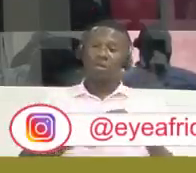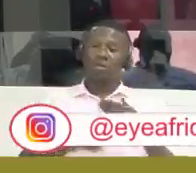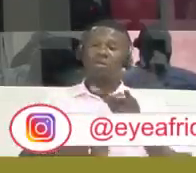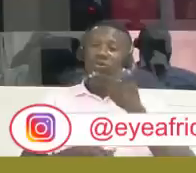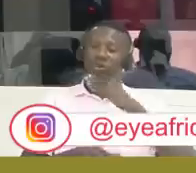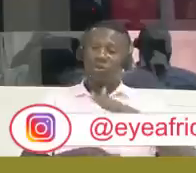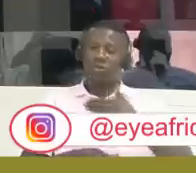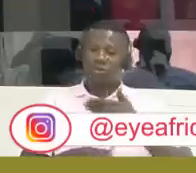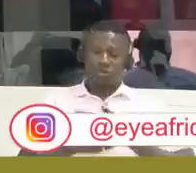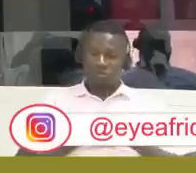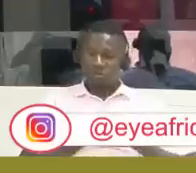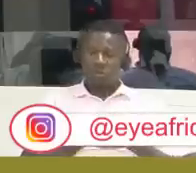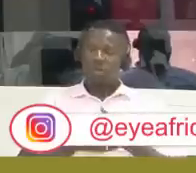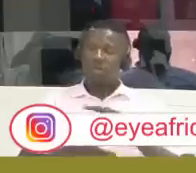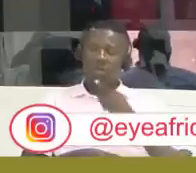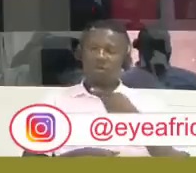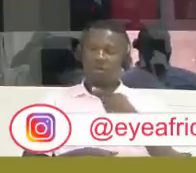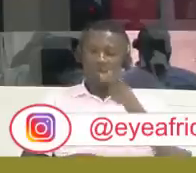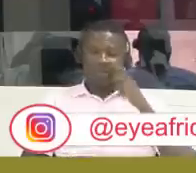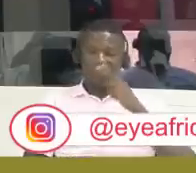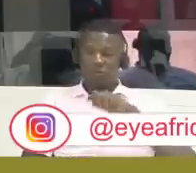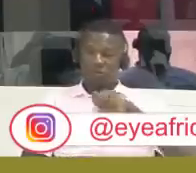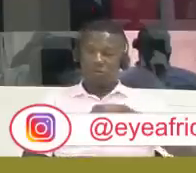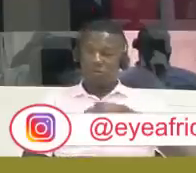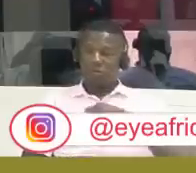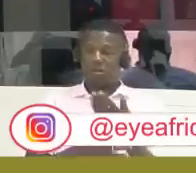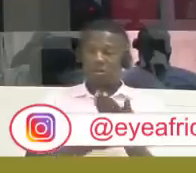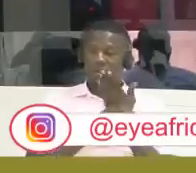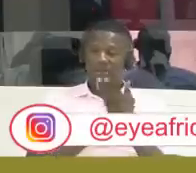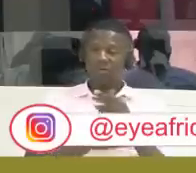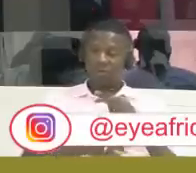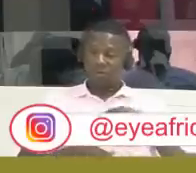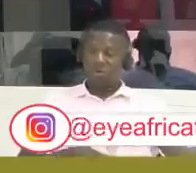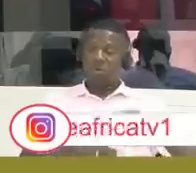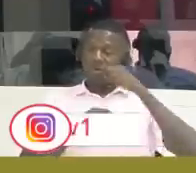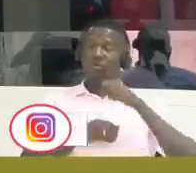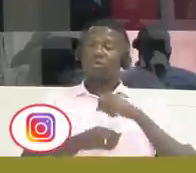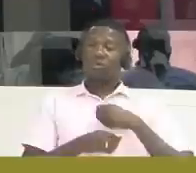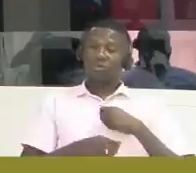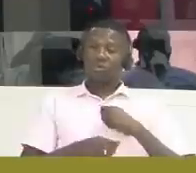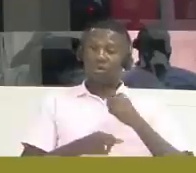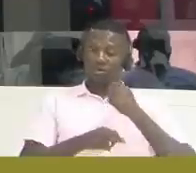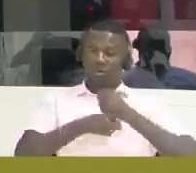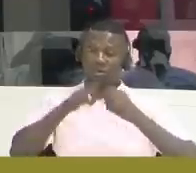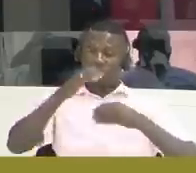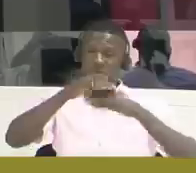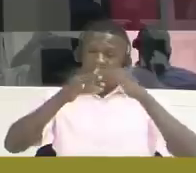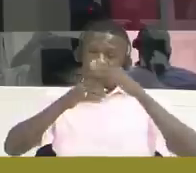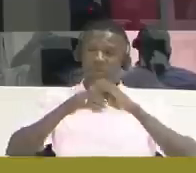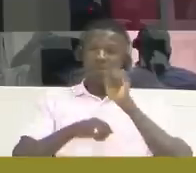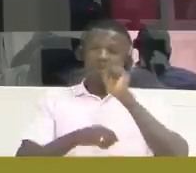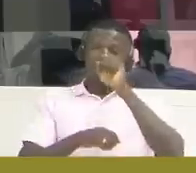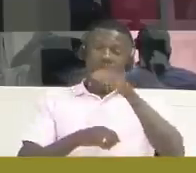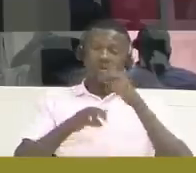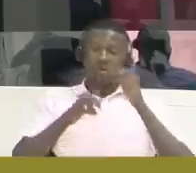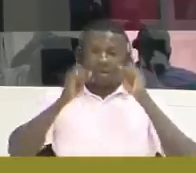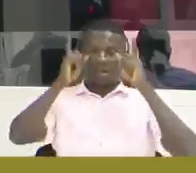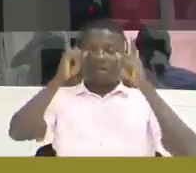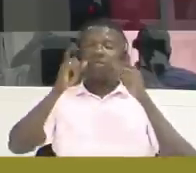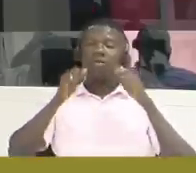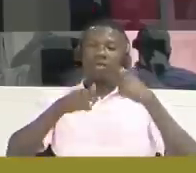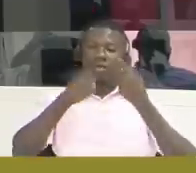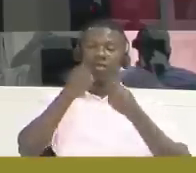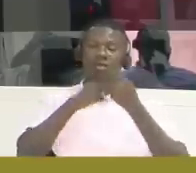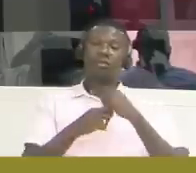you yourself got up, dusted yourself, and then you built up your life again. Congratulations to you as